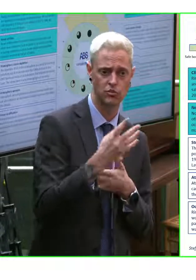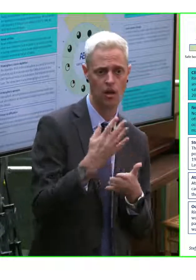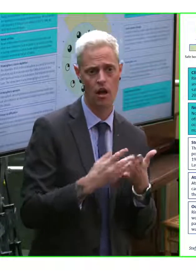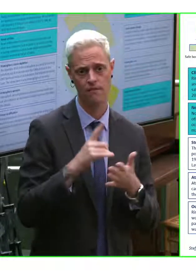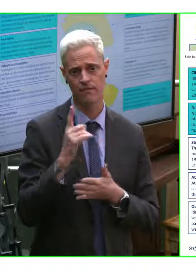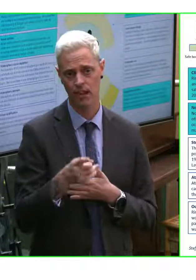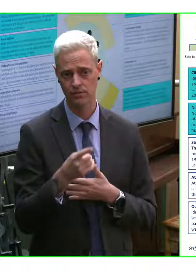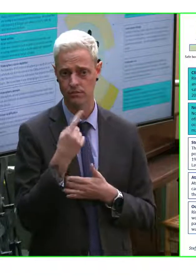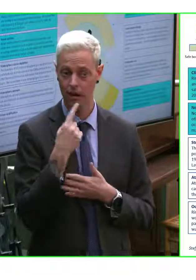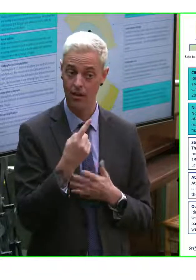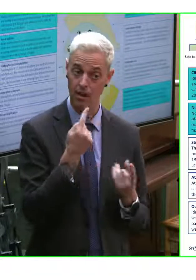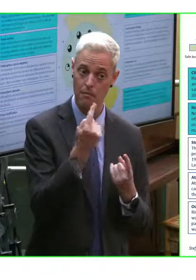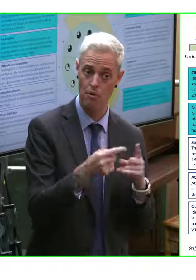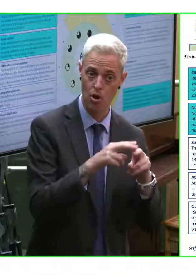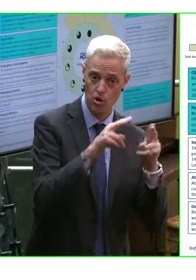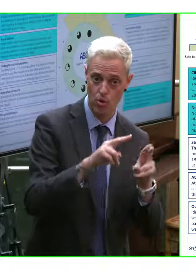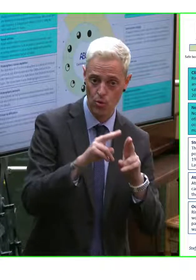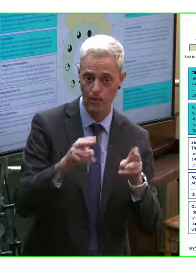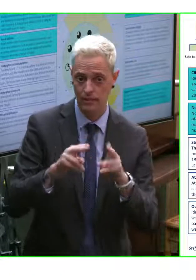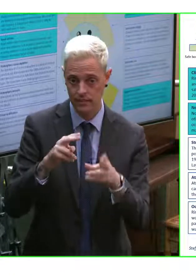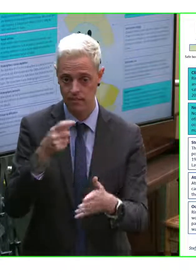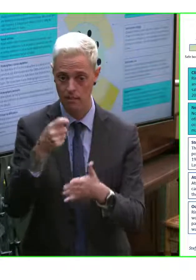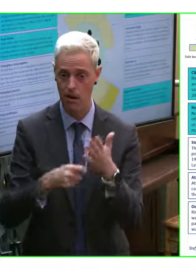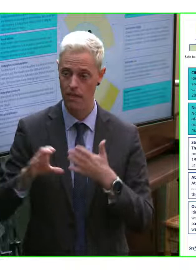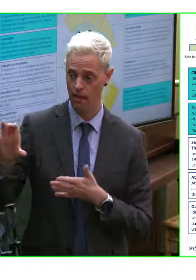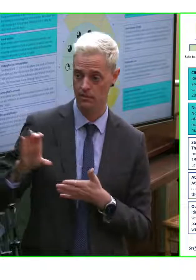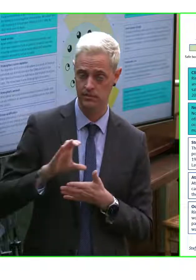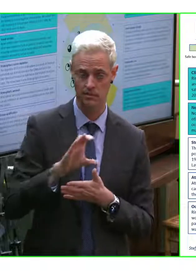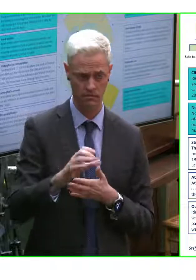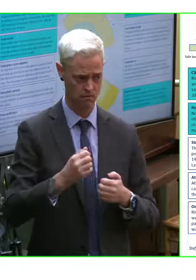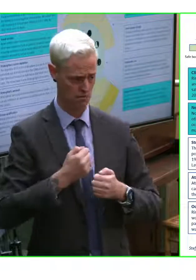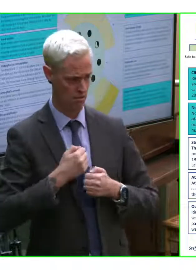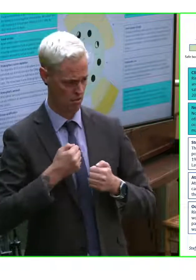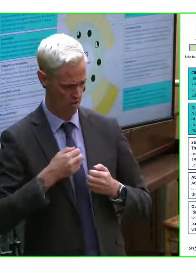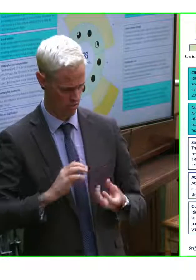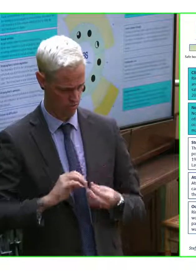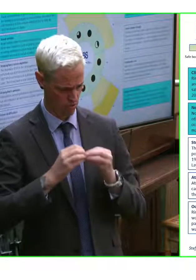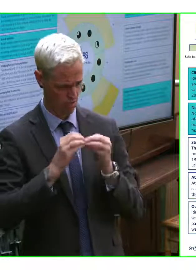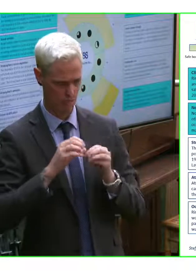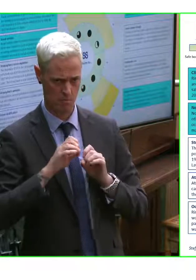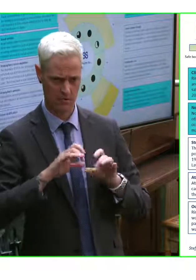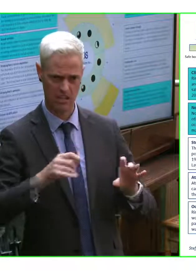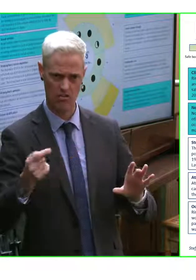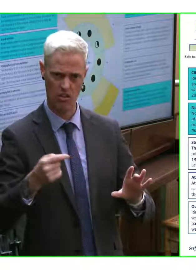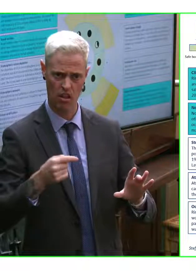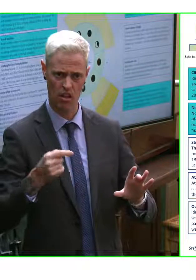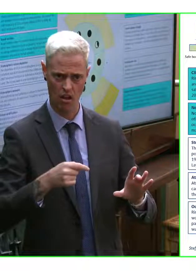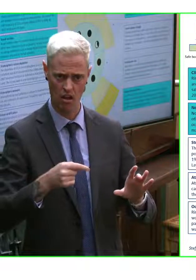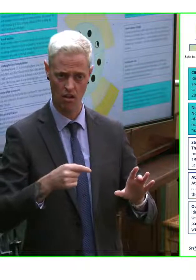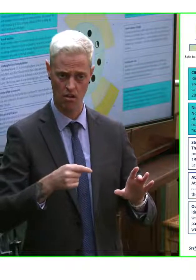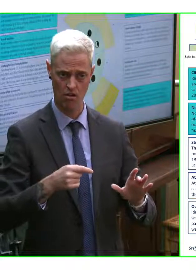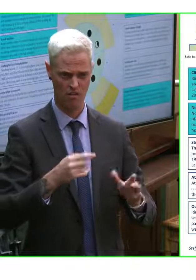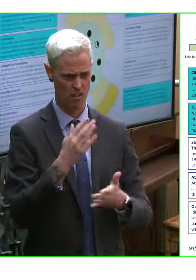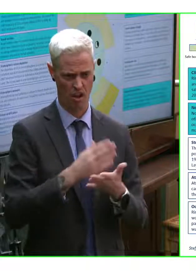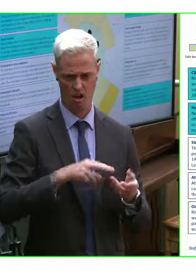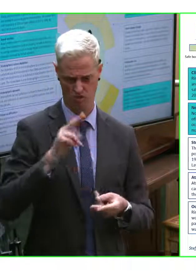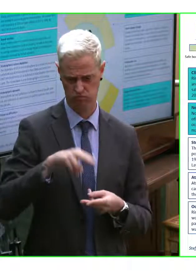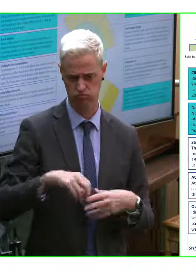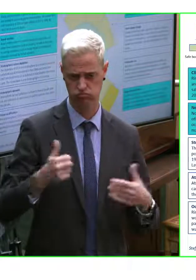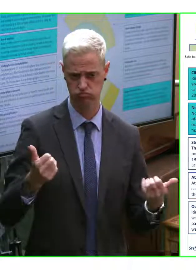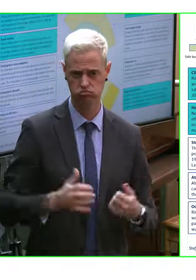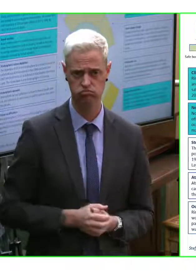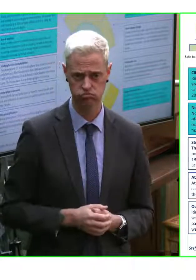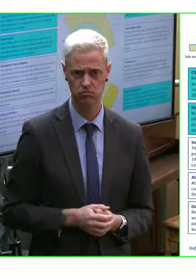unit to purchase nitrate offsets. We can deliver an engineered solution using our bacteria at half that cost.